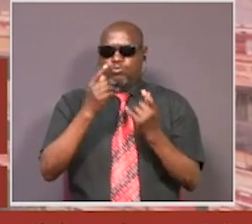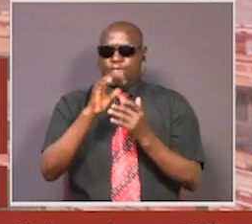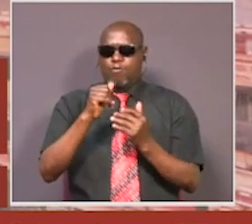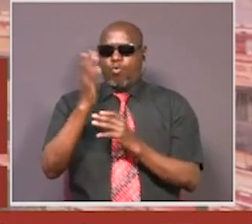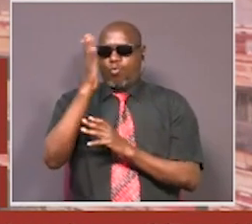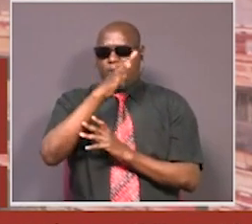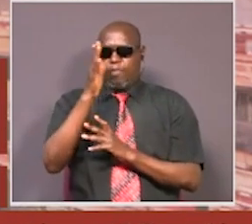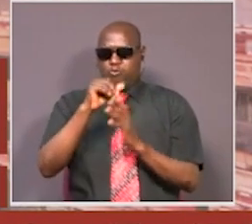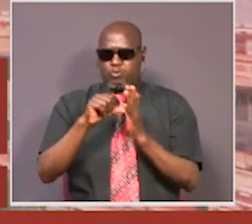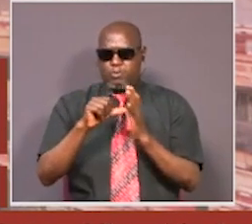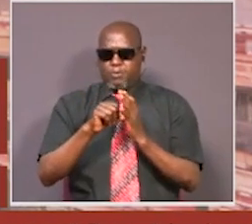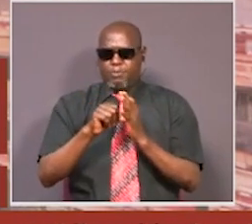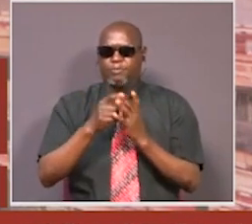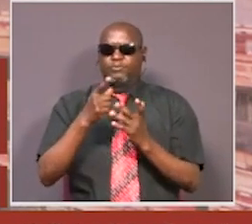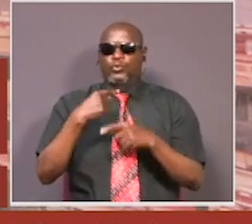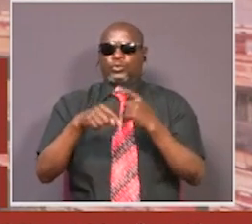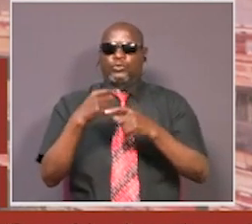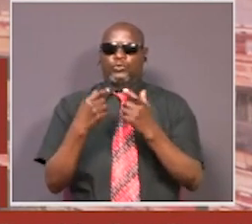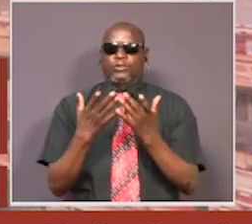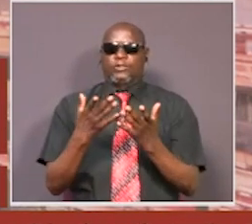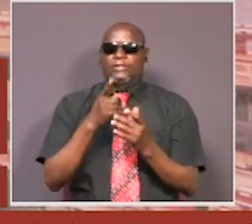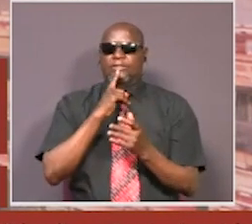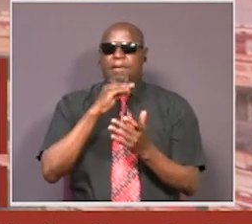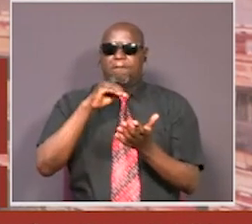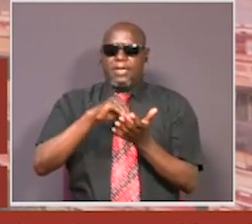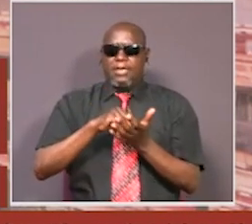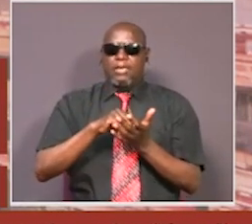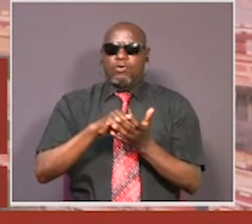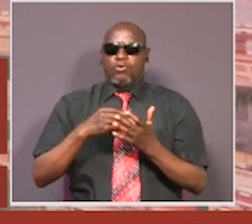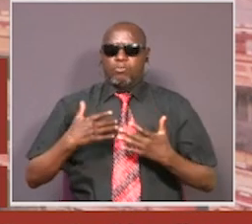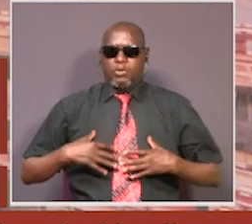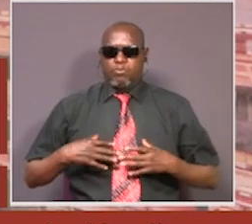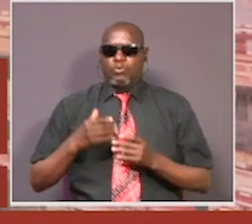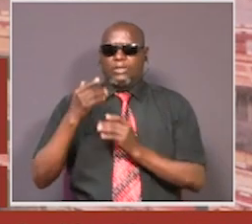madhubuti na ufadhili, akisisitiza kuwa maisha ya mamilioni yanategemea hilo.